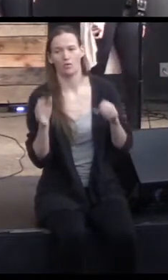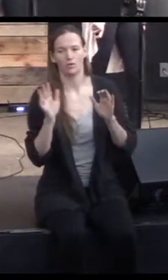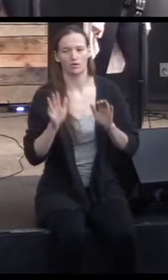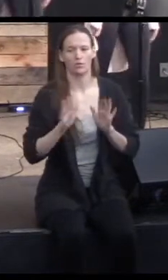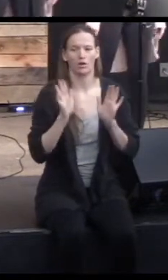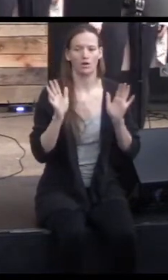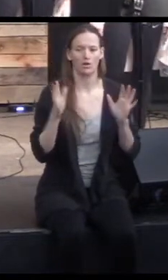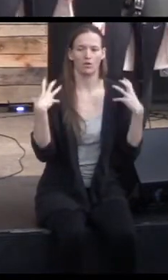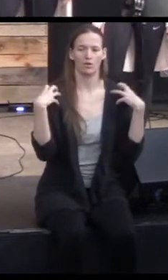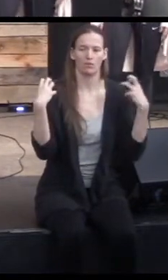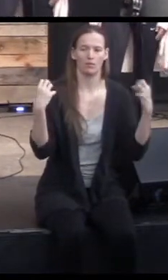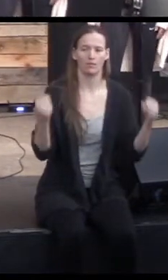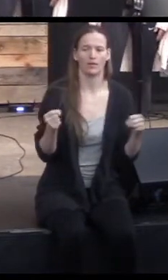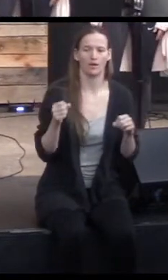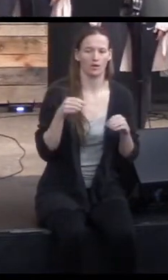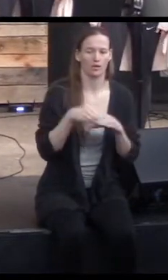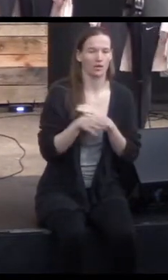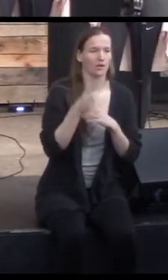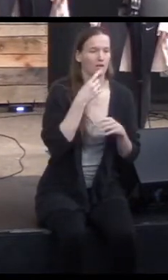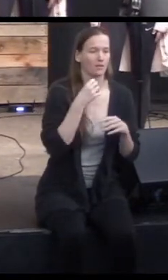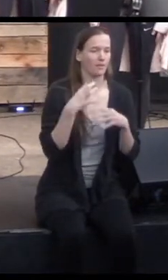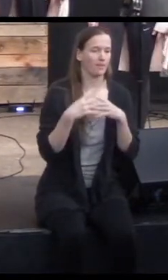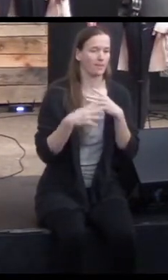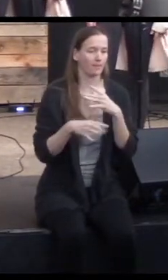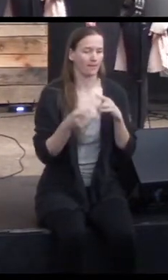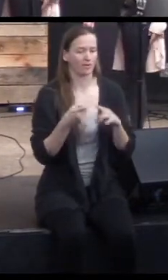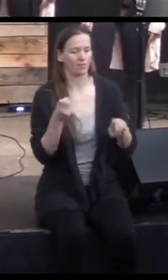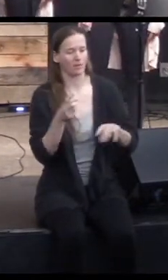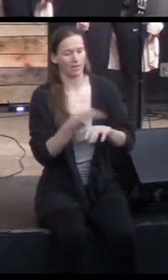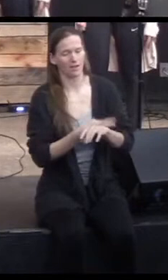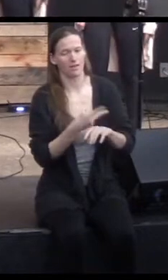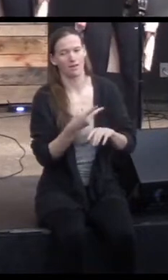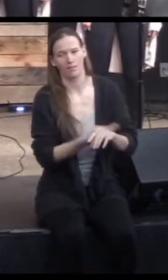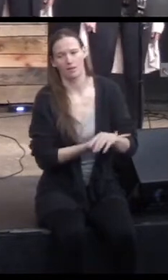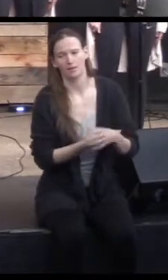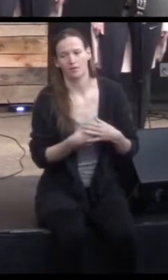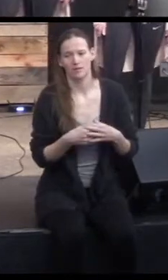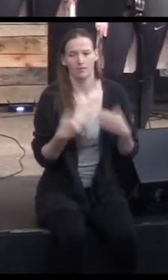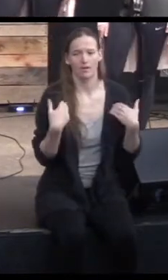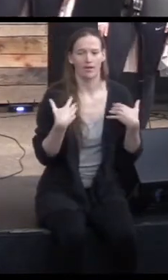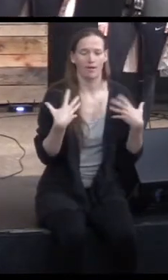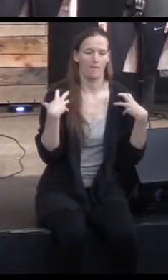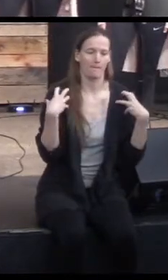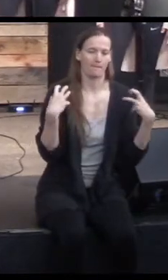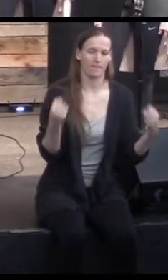power in the blood of the Lamb.